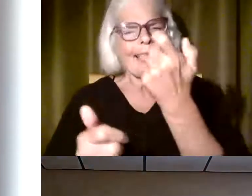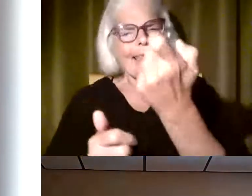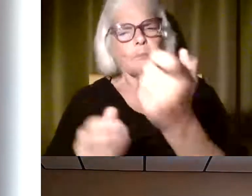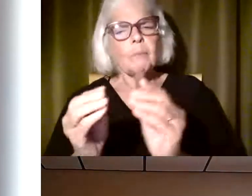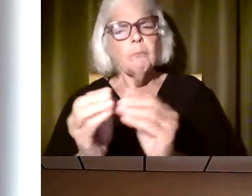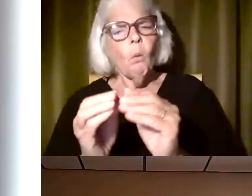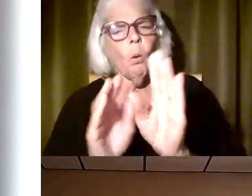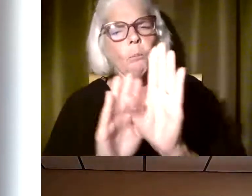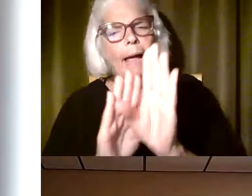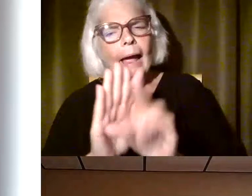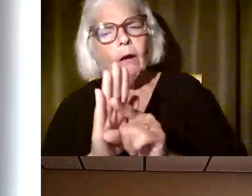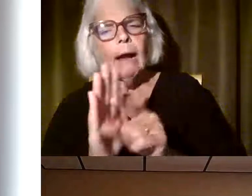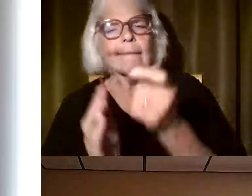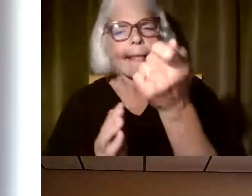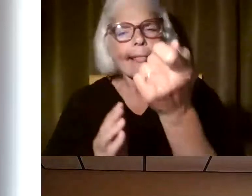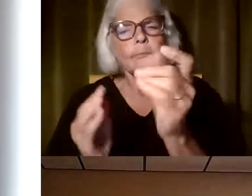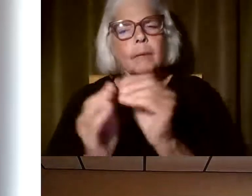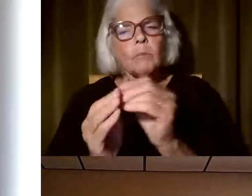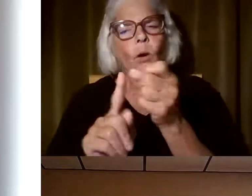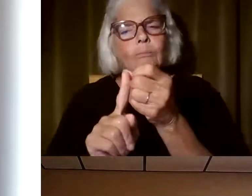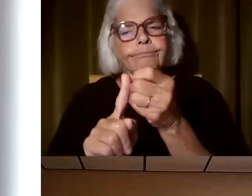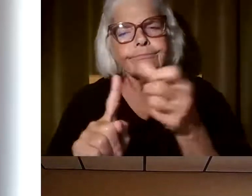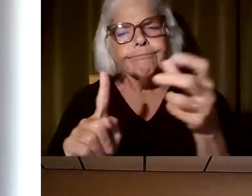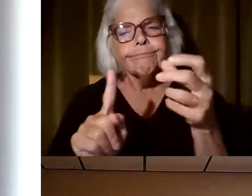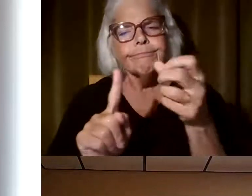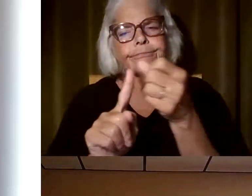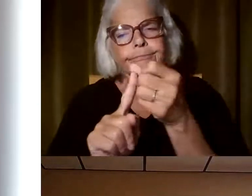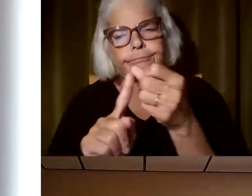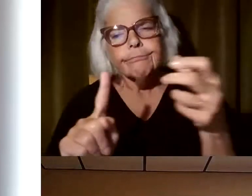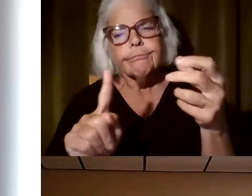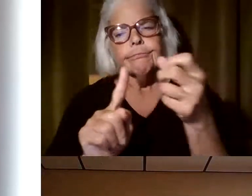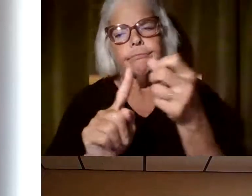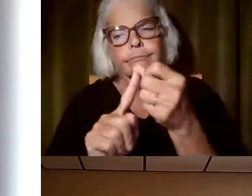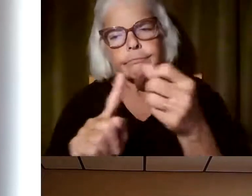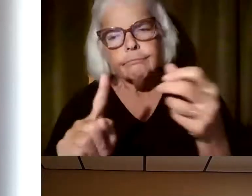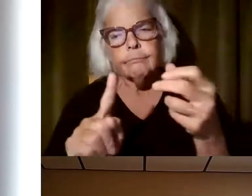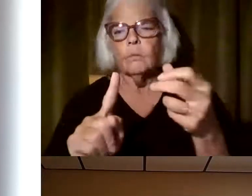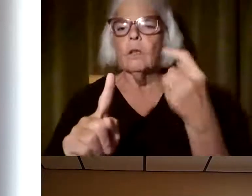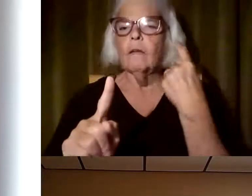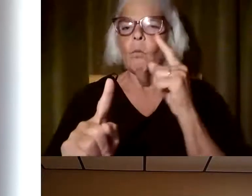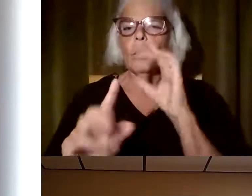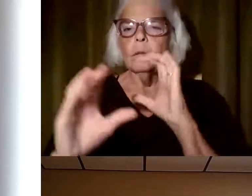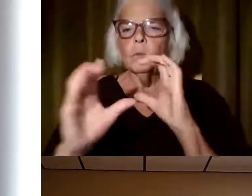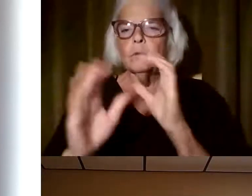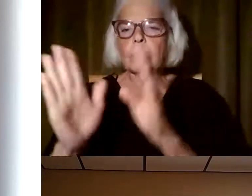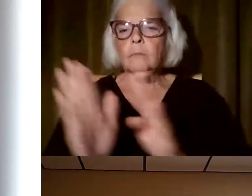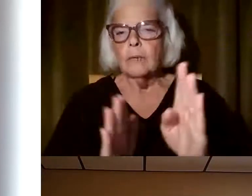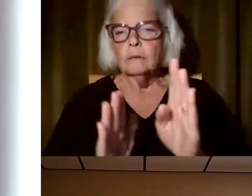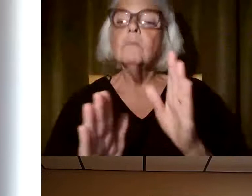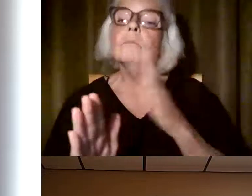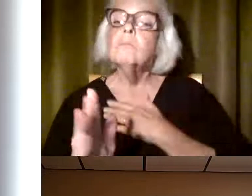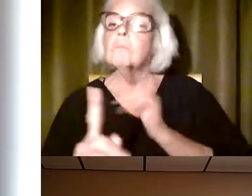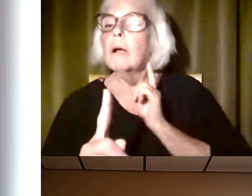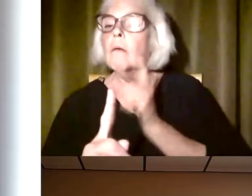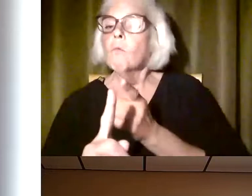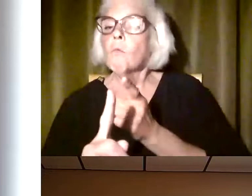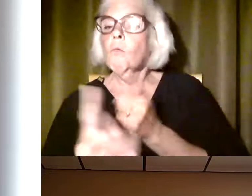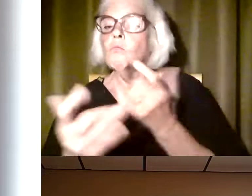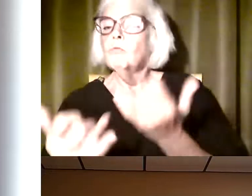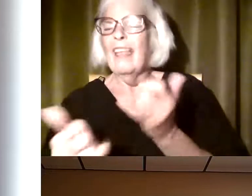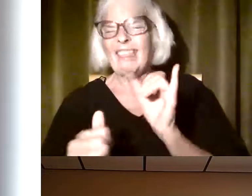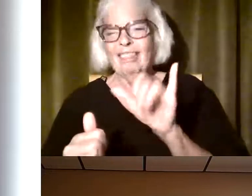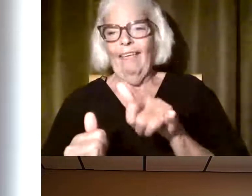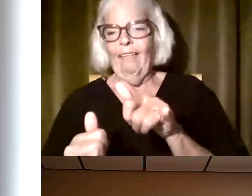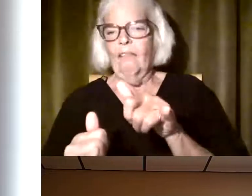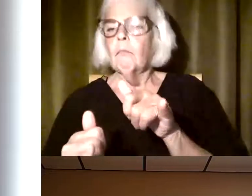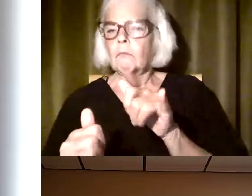provided as part of our communications plan. So that's going to be my goal for today, is to provide some additional context